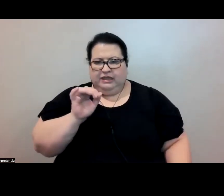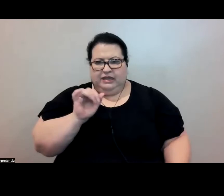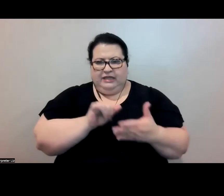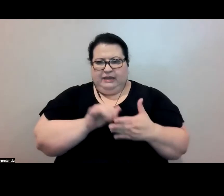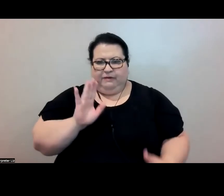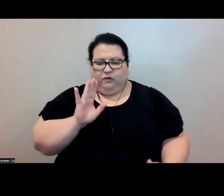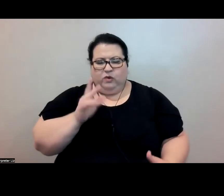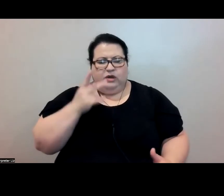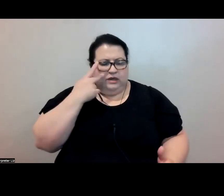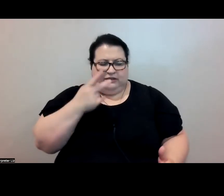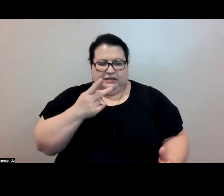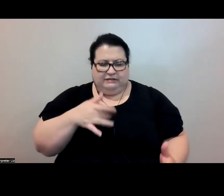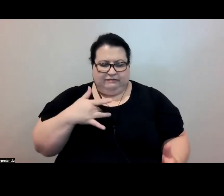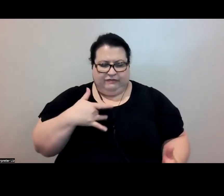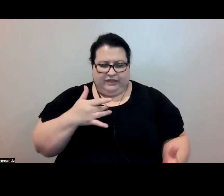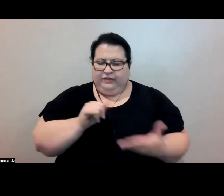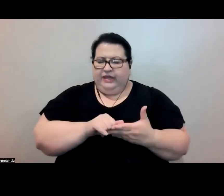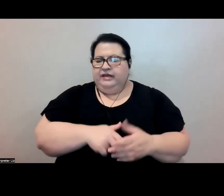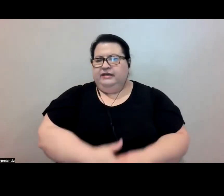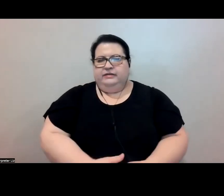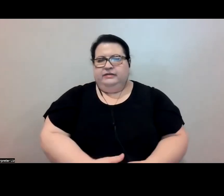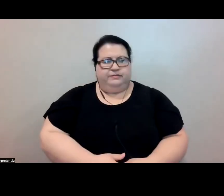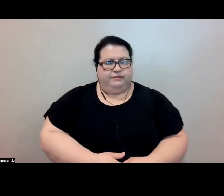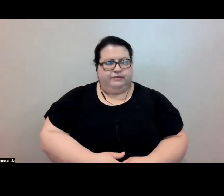it, and you certainly haven't felt anything like it.